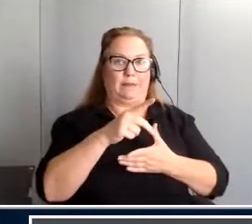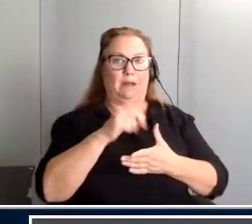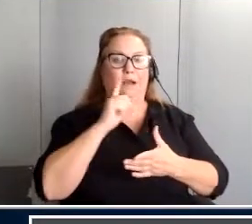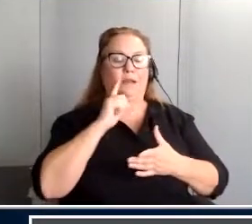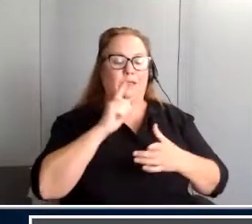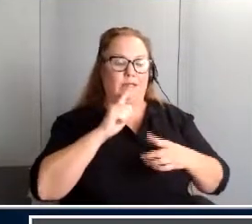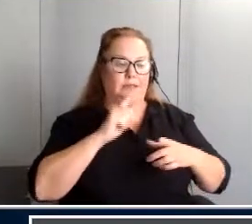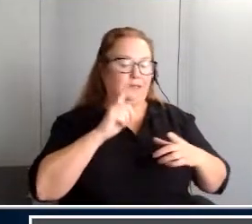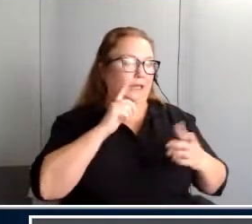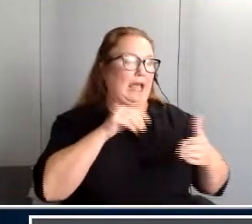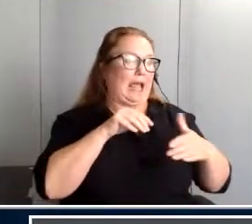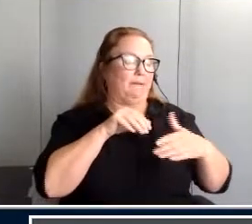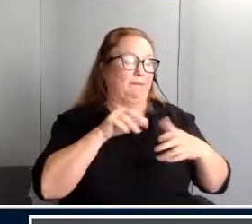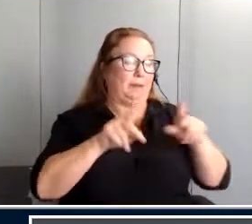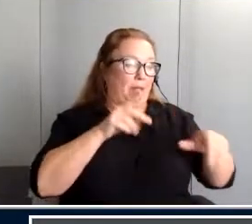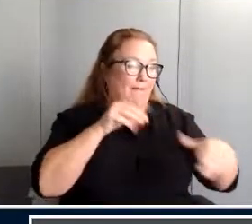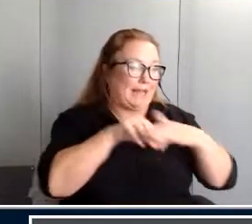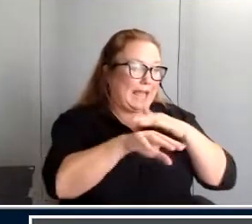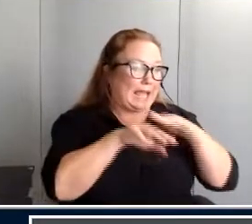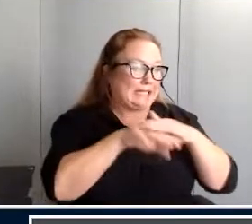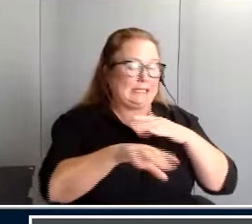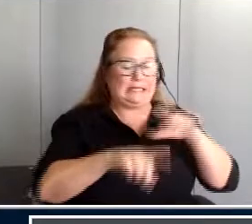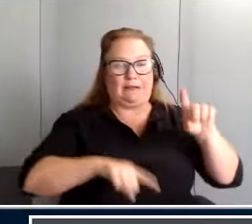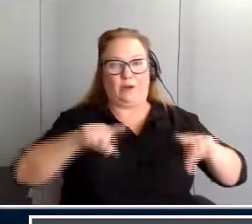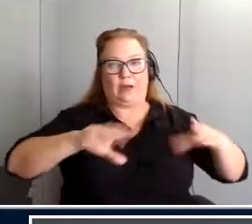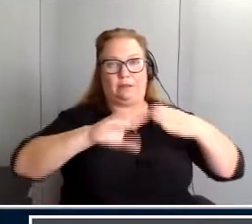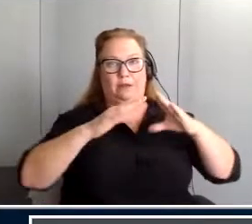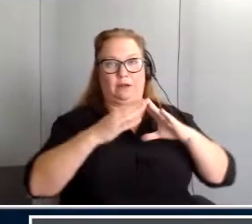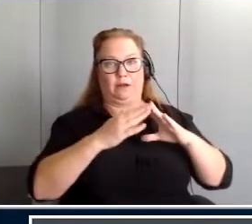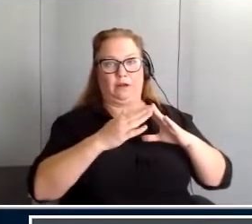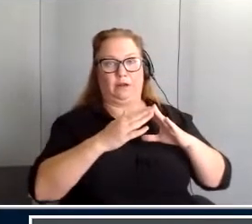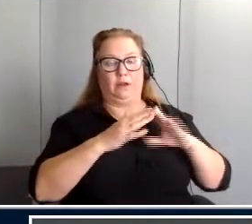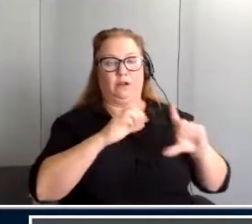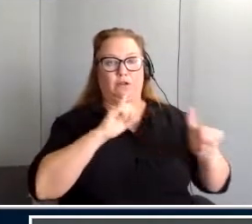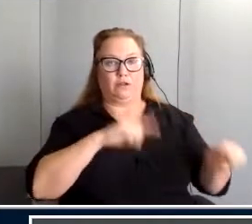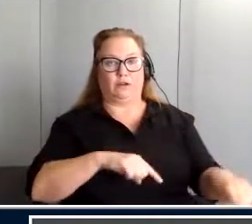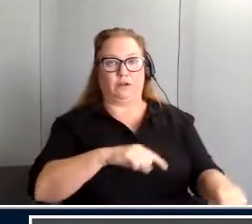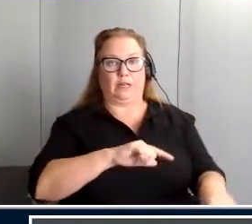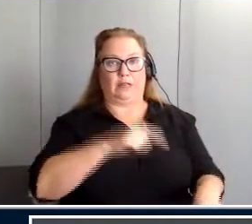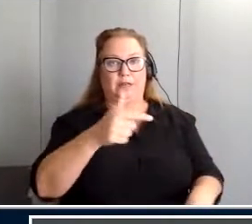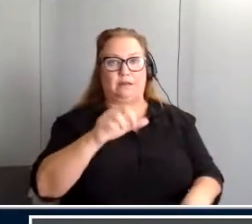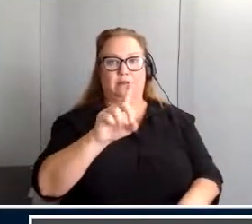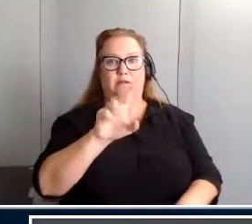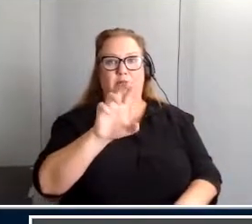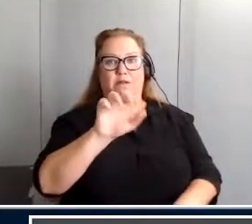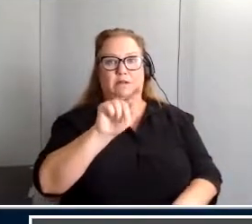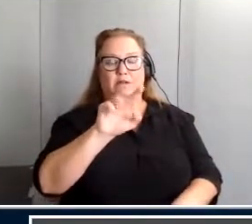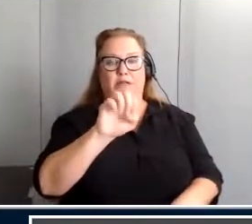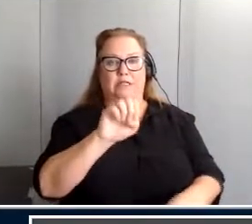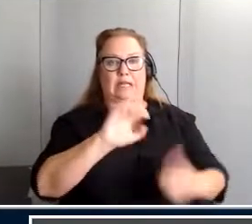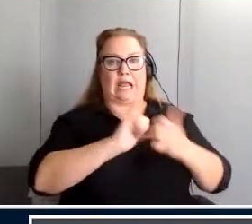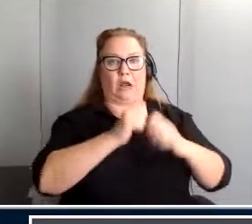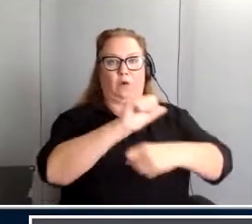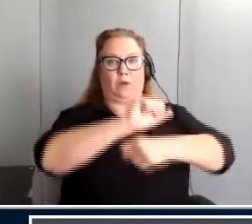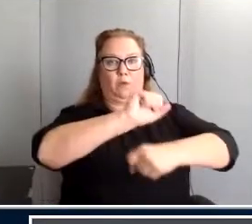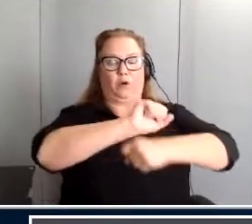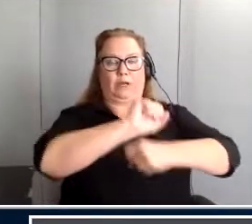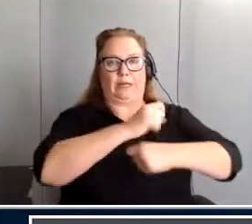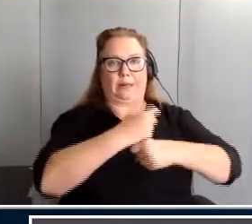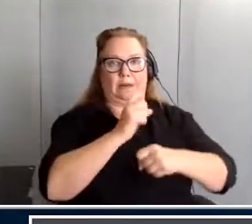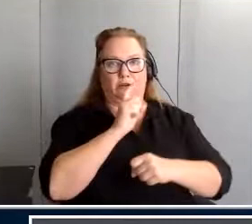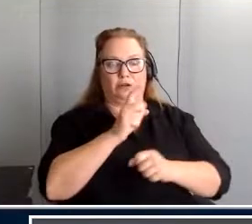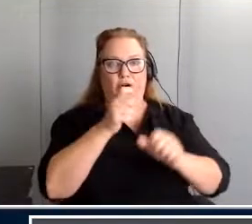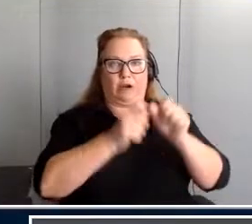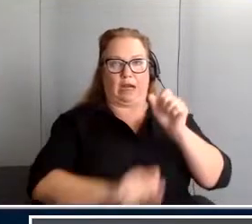having access in different communities. So Dr. Shen, I'll let you get us started. Dr. Seitz, weigh in, but just how are we working to make sure that everyone, people